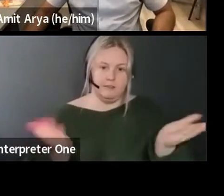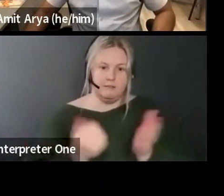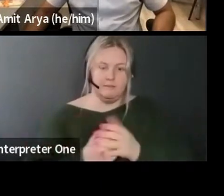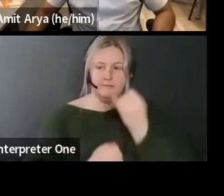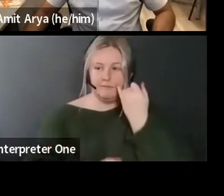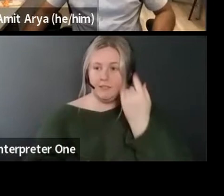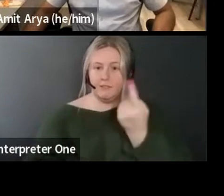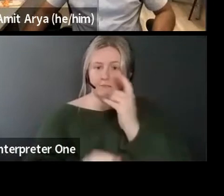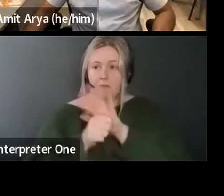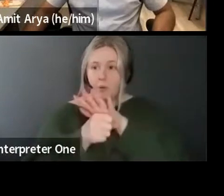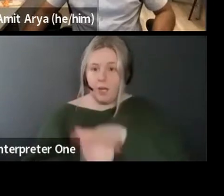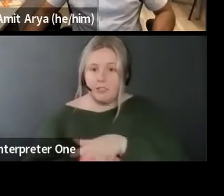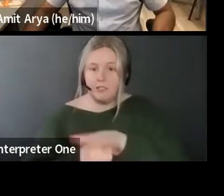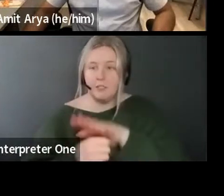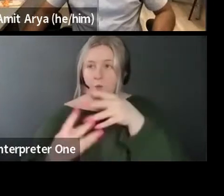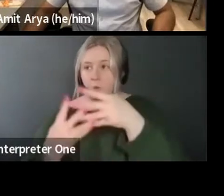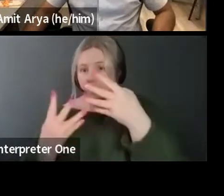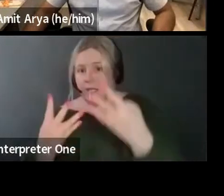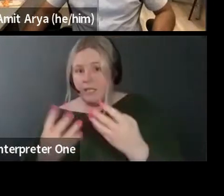oppresses anyone who is queer,